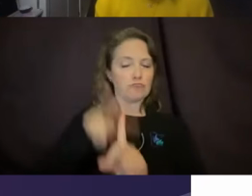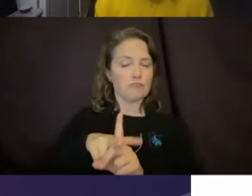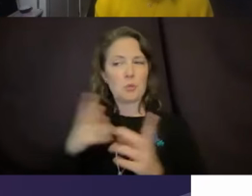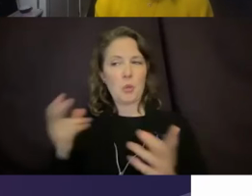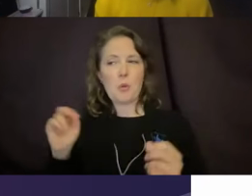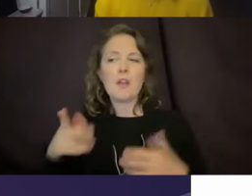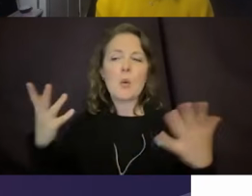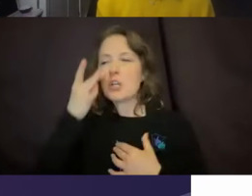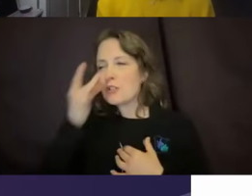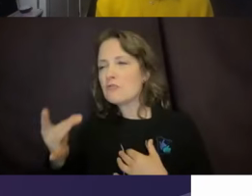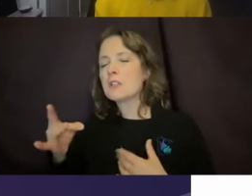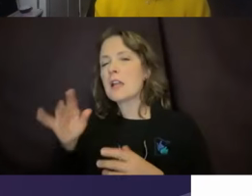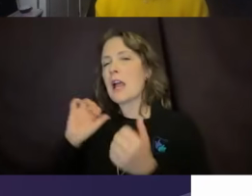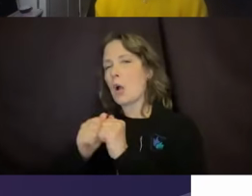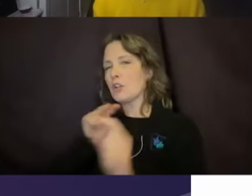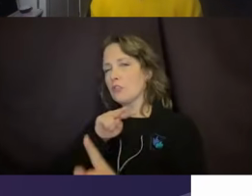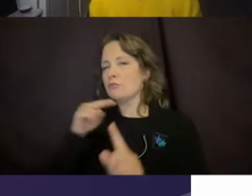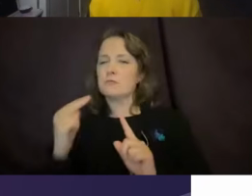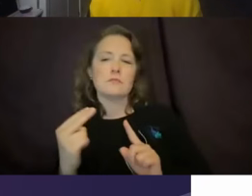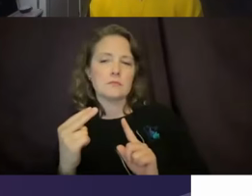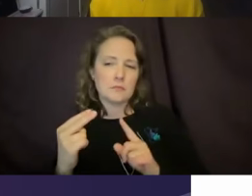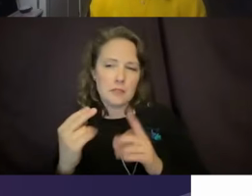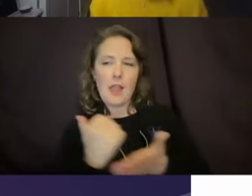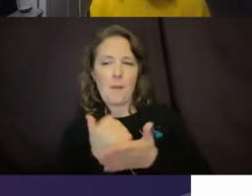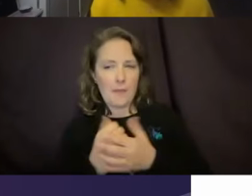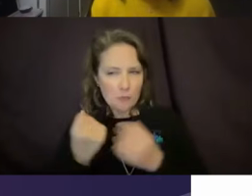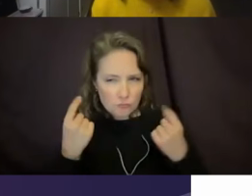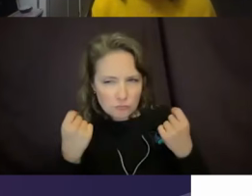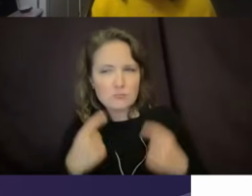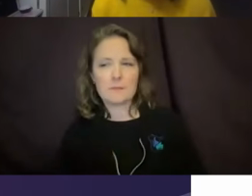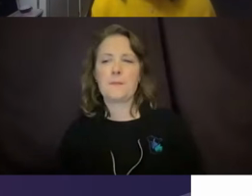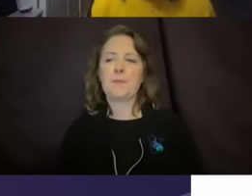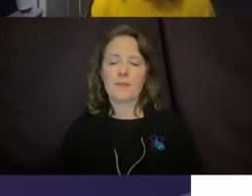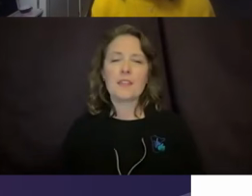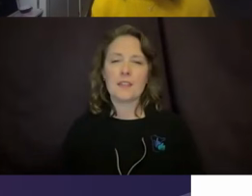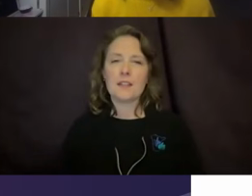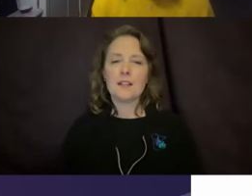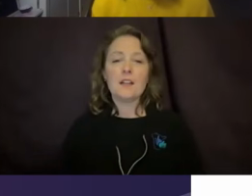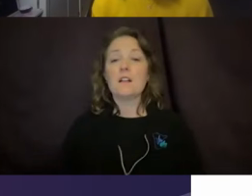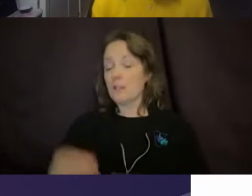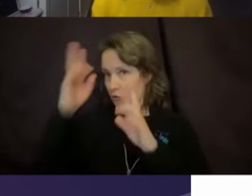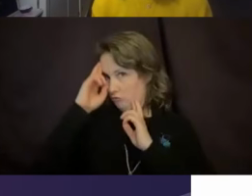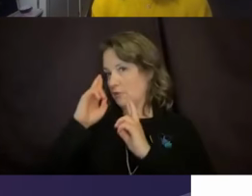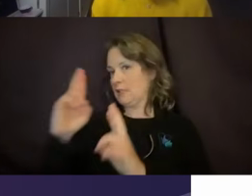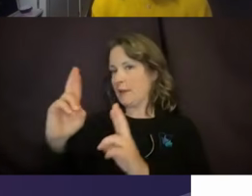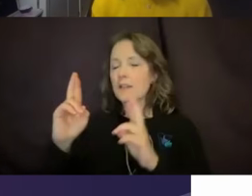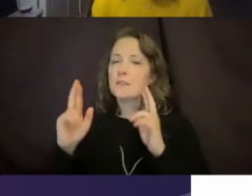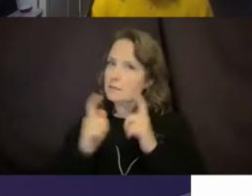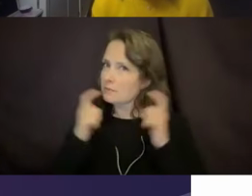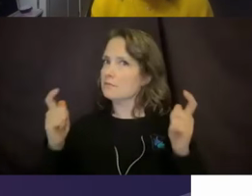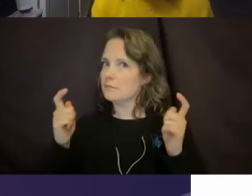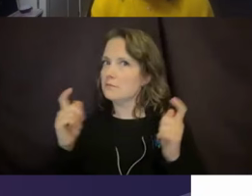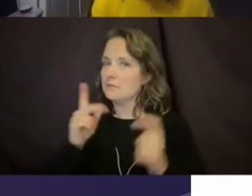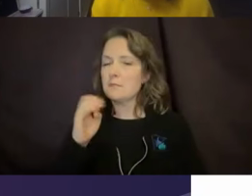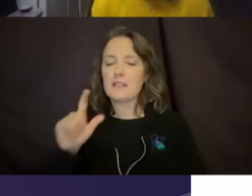really interested in and that they'll be receptive to. Again, respect is super huge of, how can we